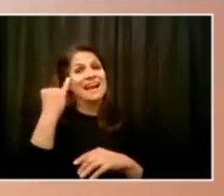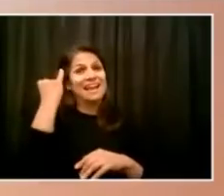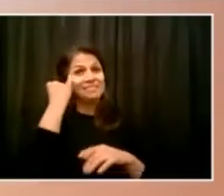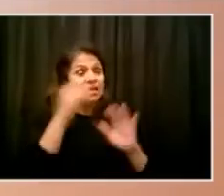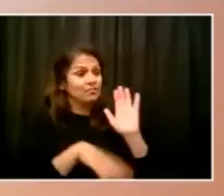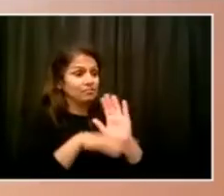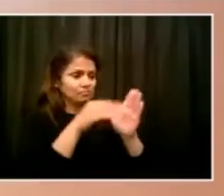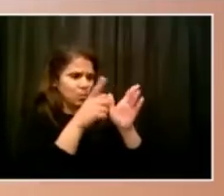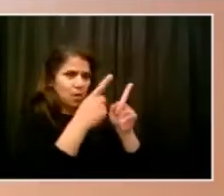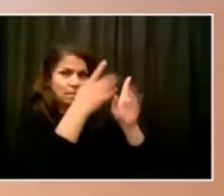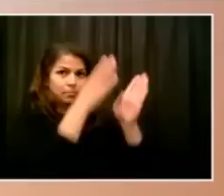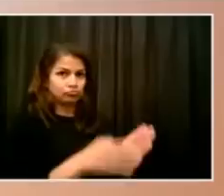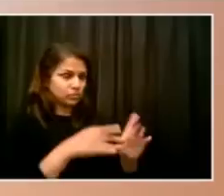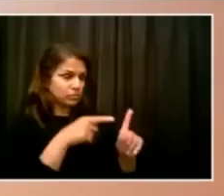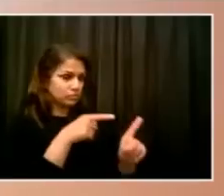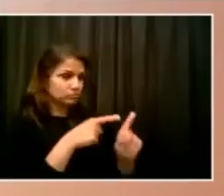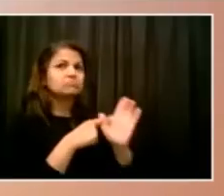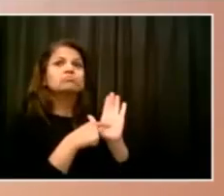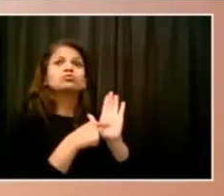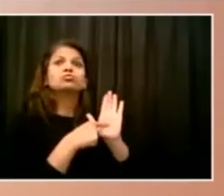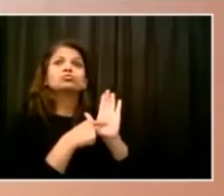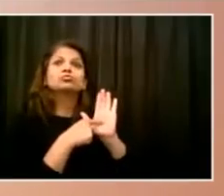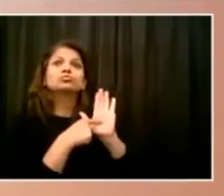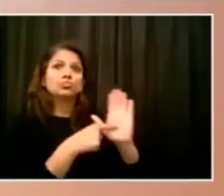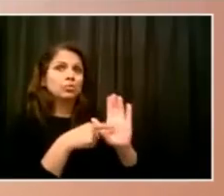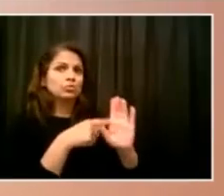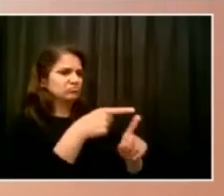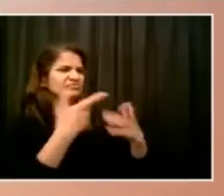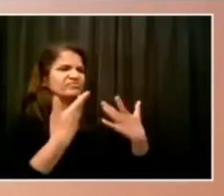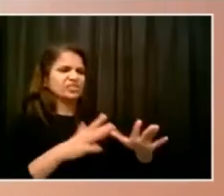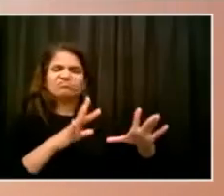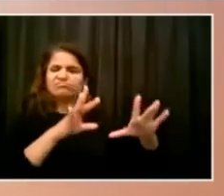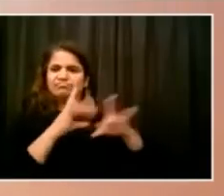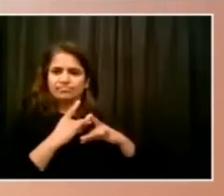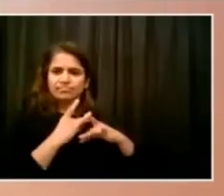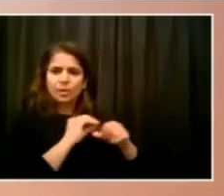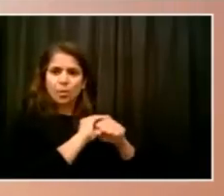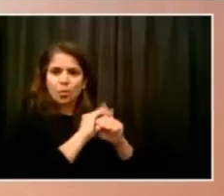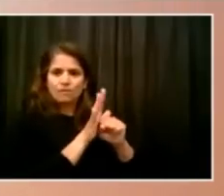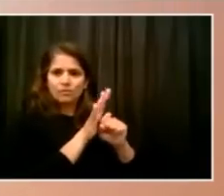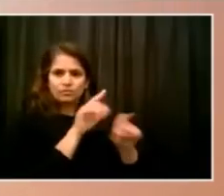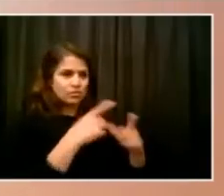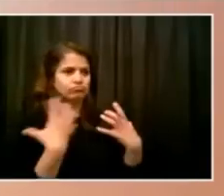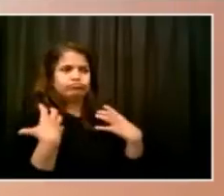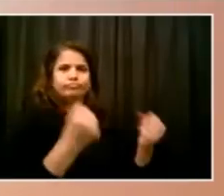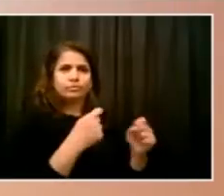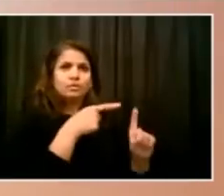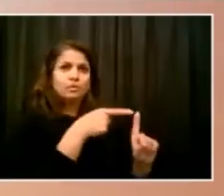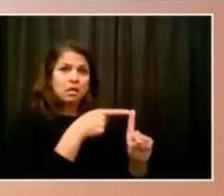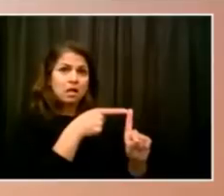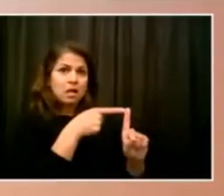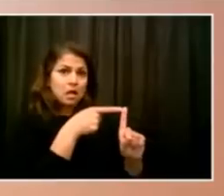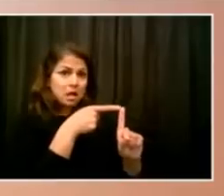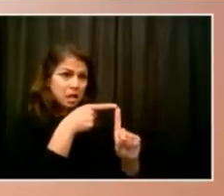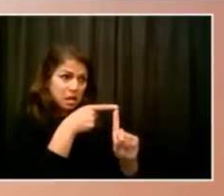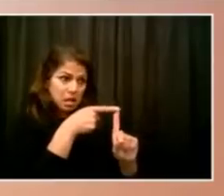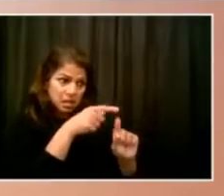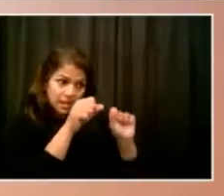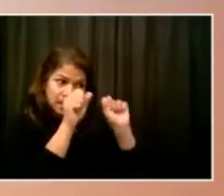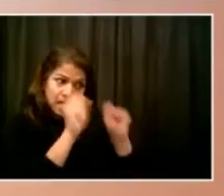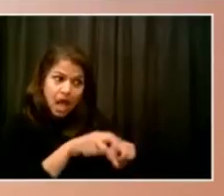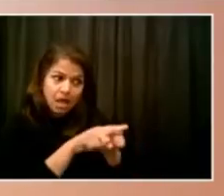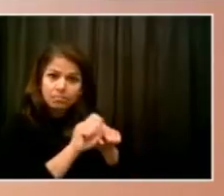employer protections about whether that is legal. And then, of course, there's the ethics of it, which is that, again, are